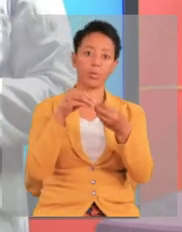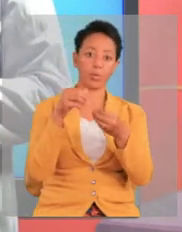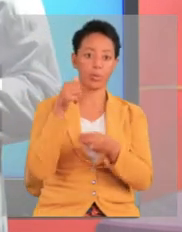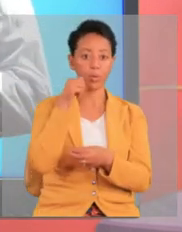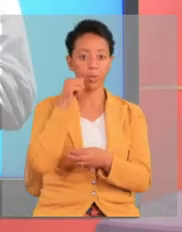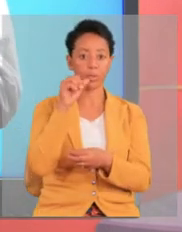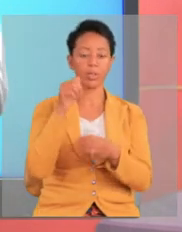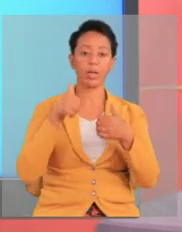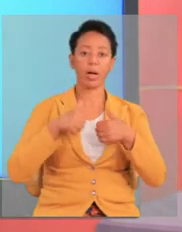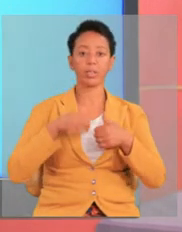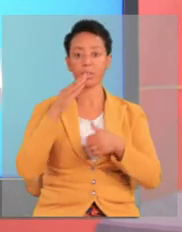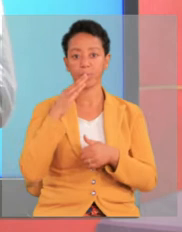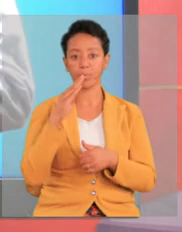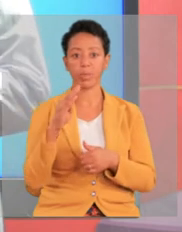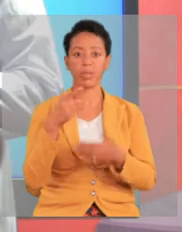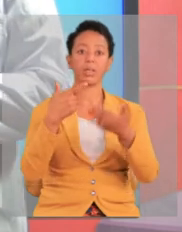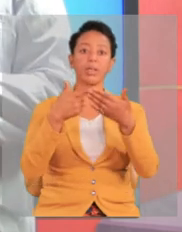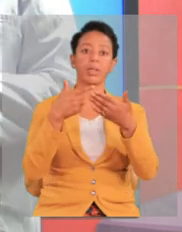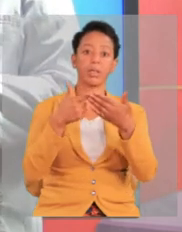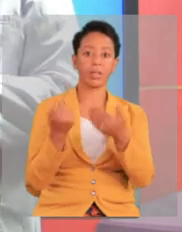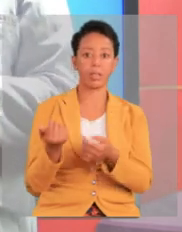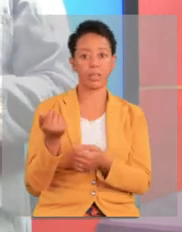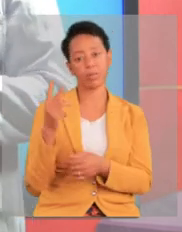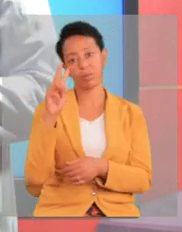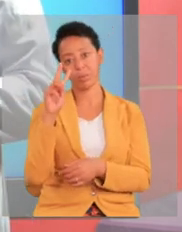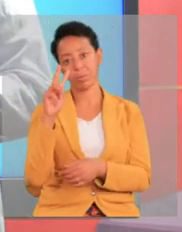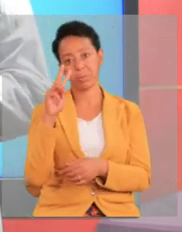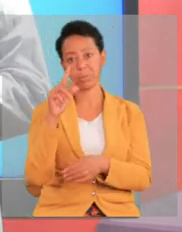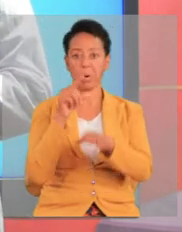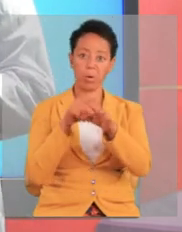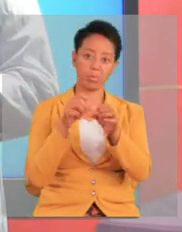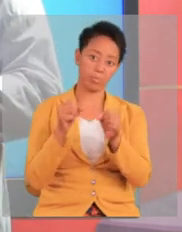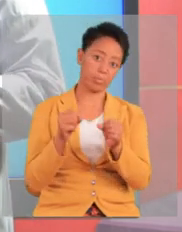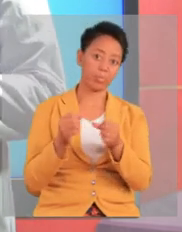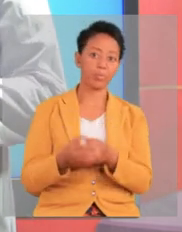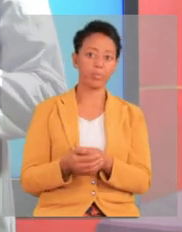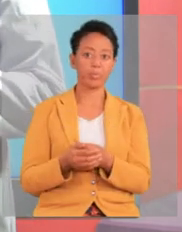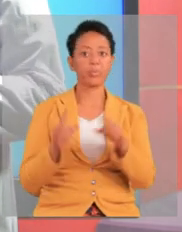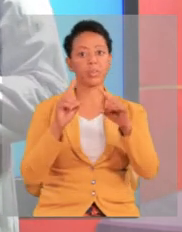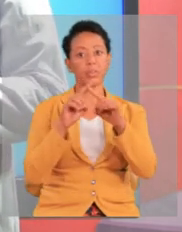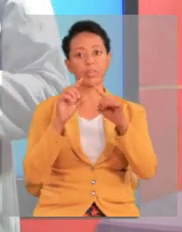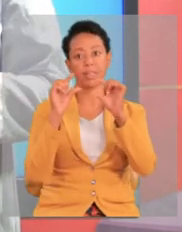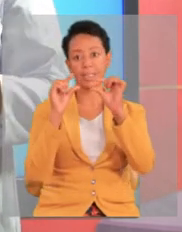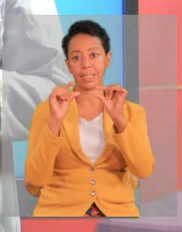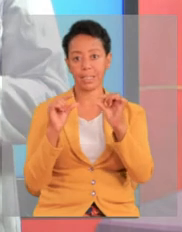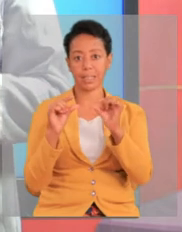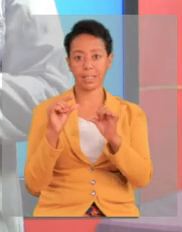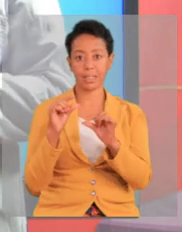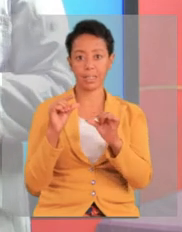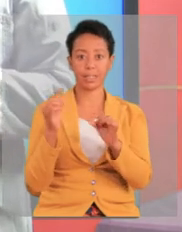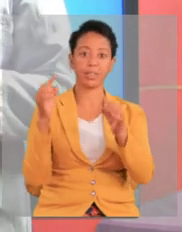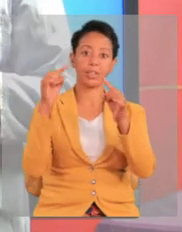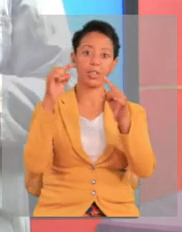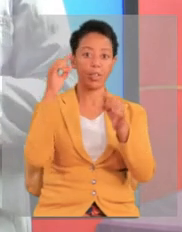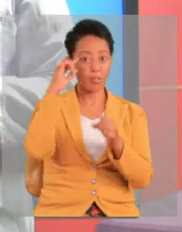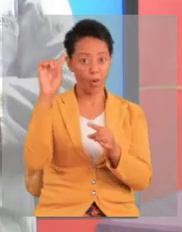here for 2 hours, possible to say that. Different structures or different for and since